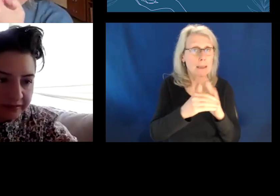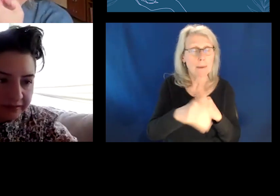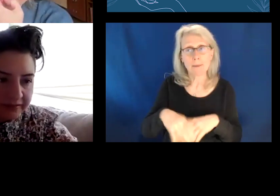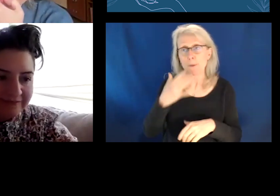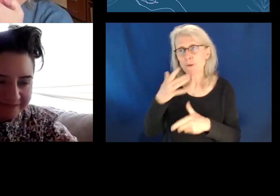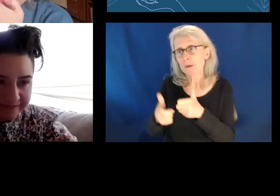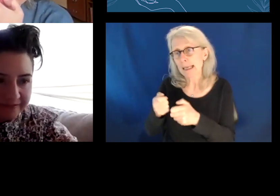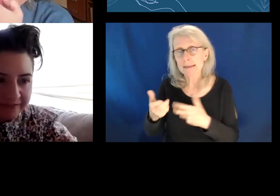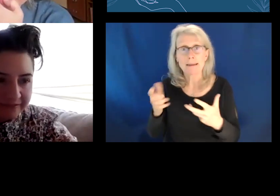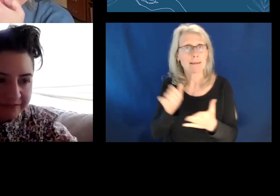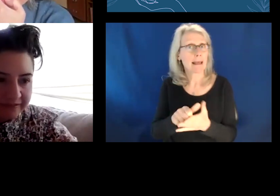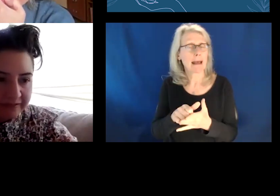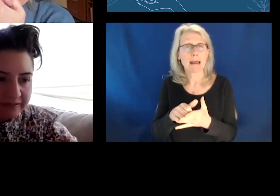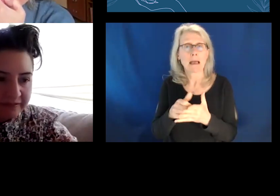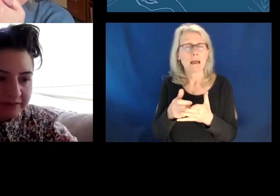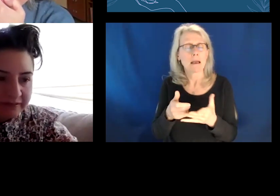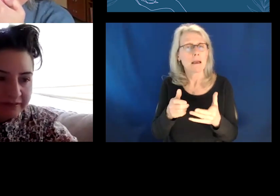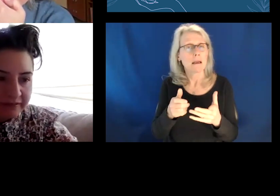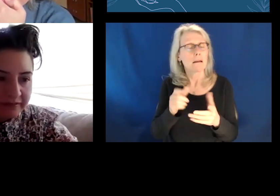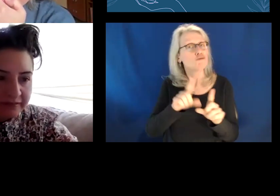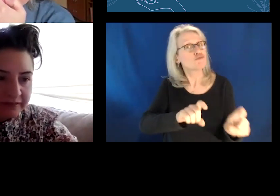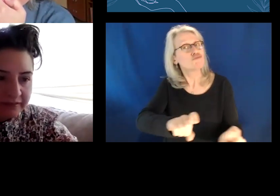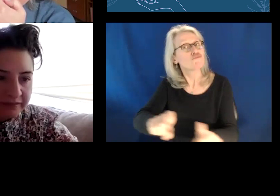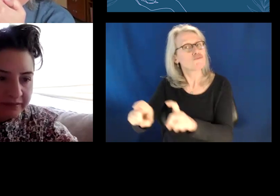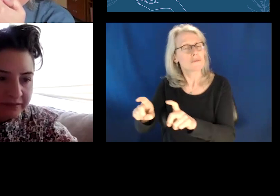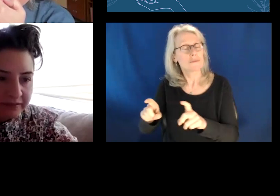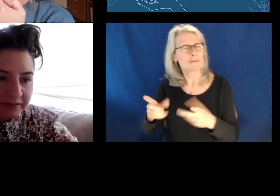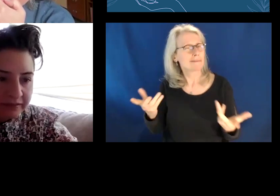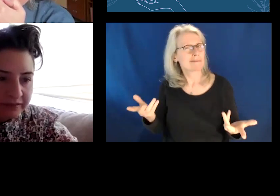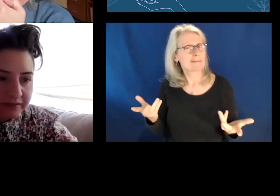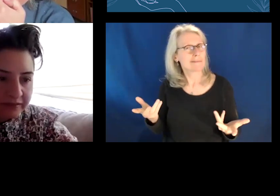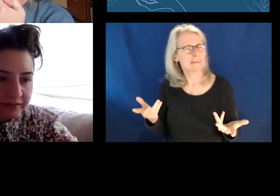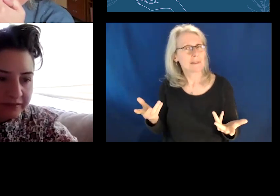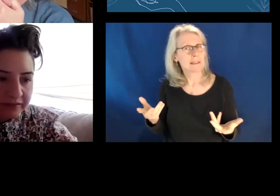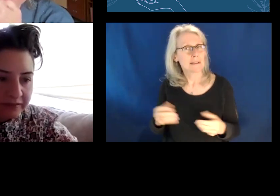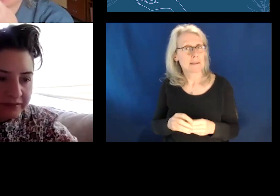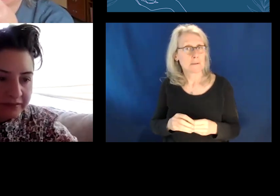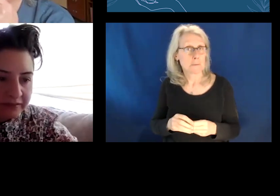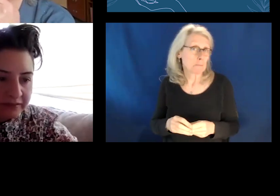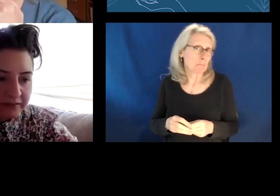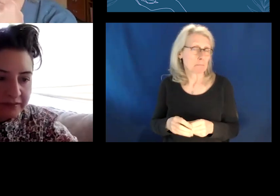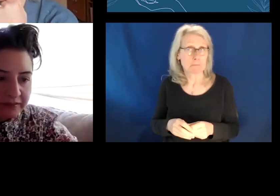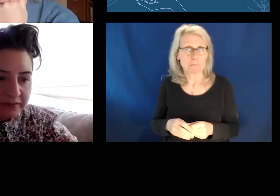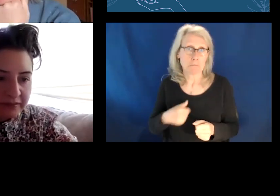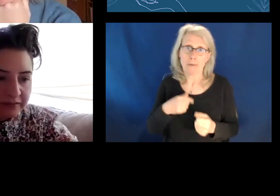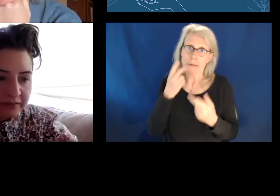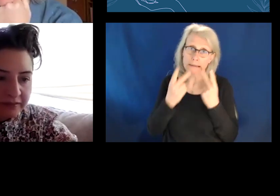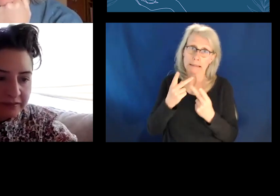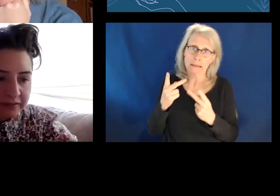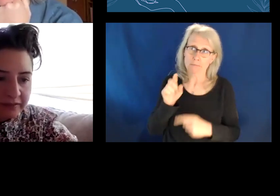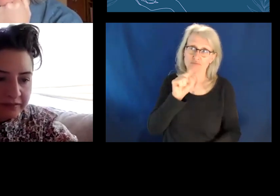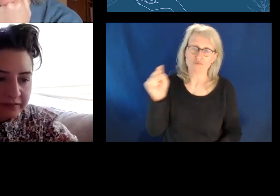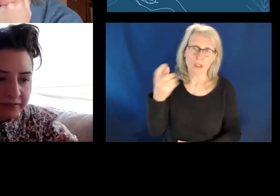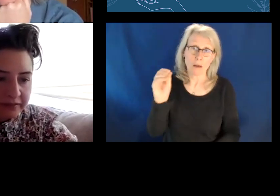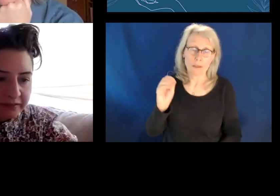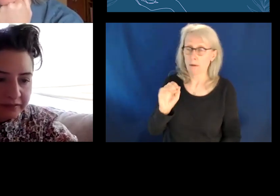that, immediately. And it's not something that just Fact does. In fact, like I've seen other companies do that and I'm like, hey,